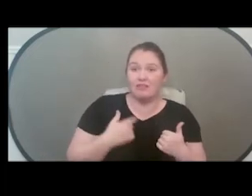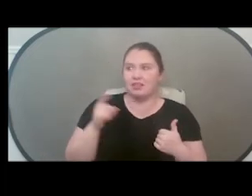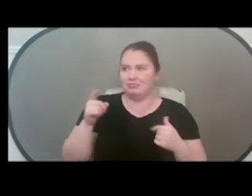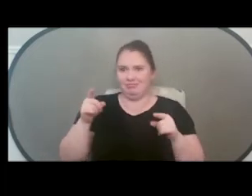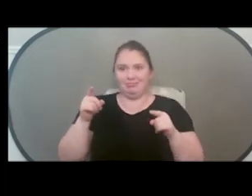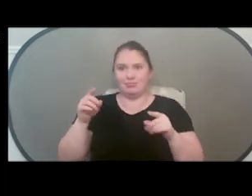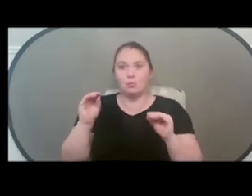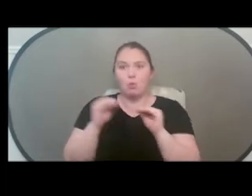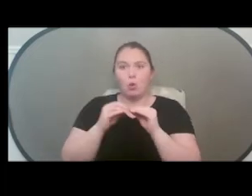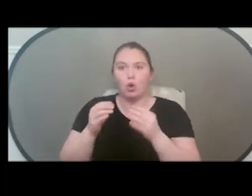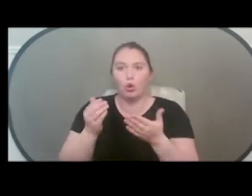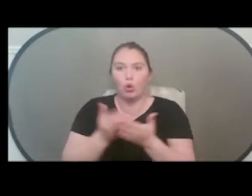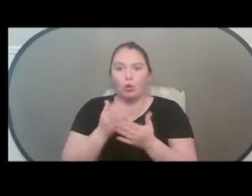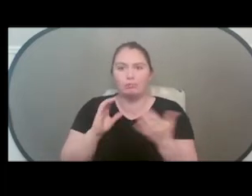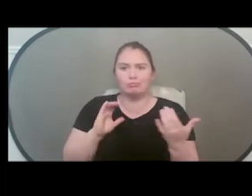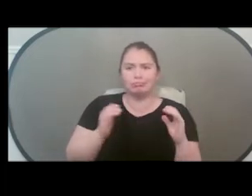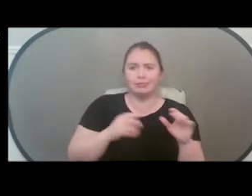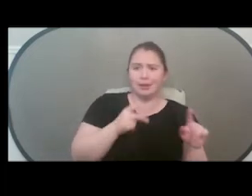PAC.